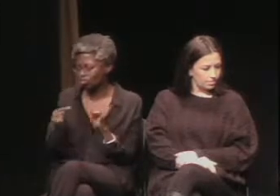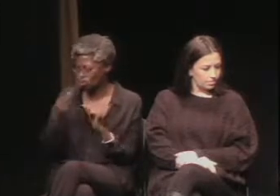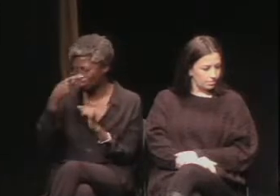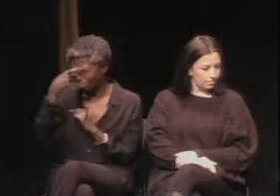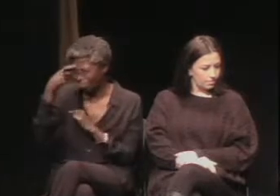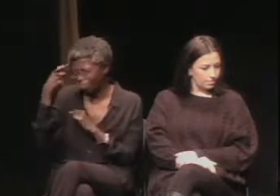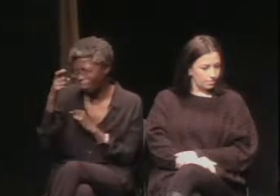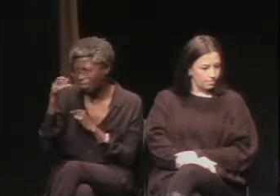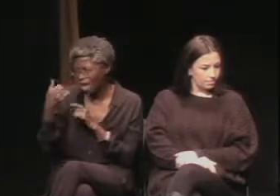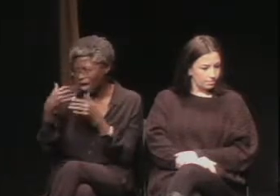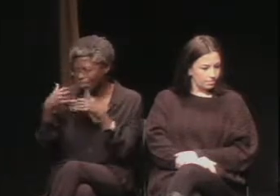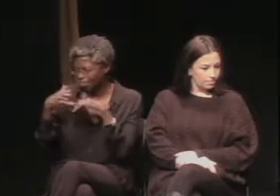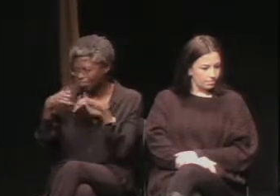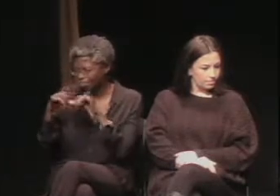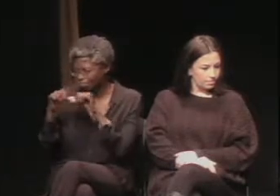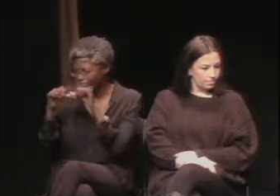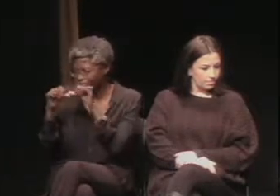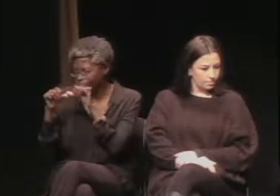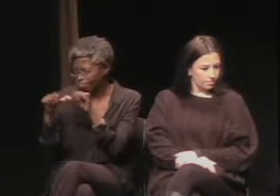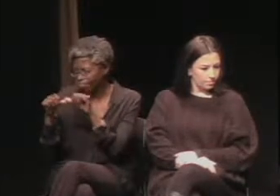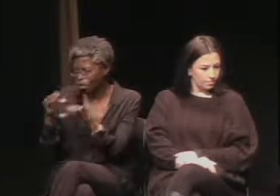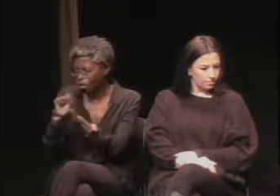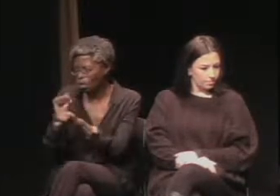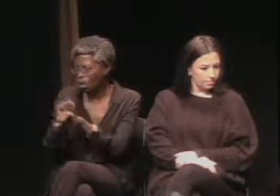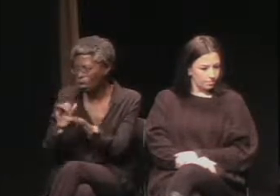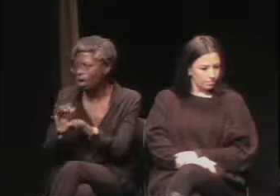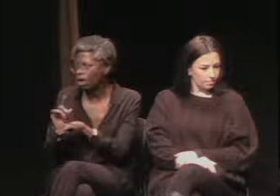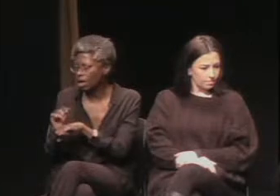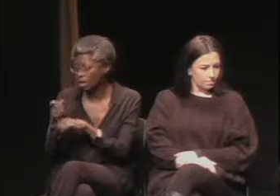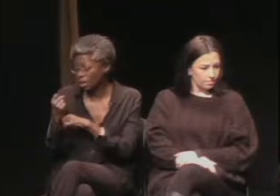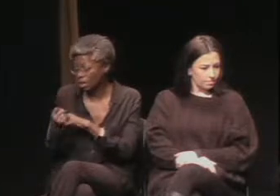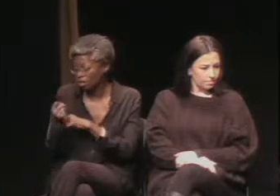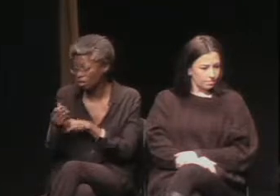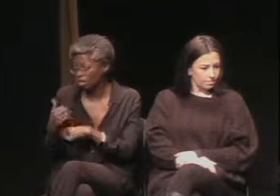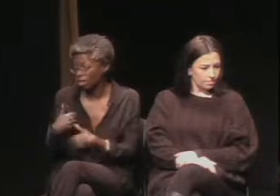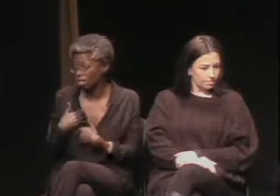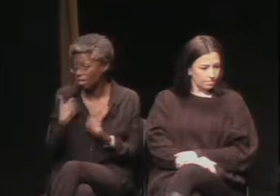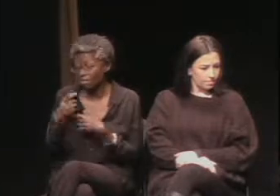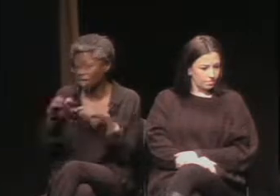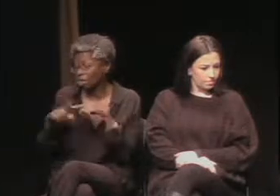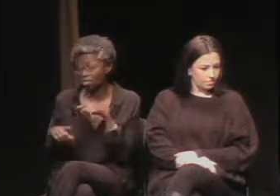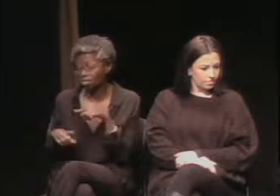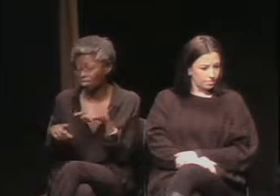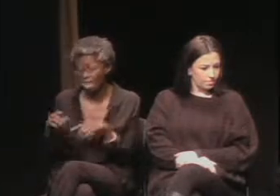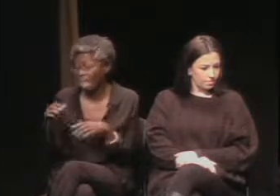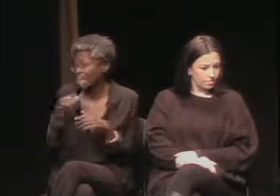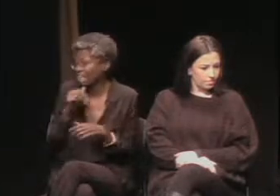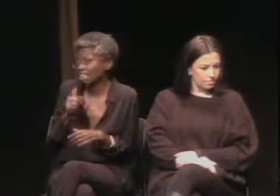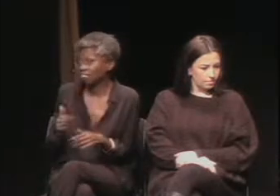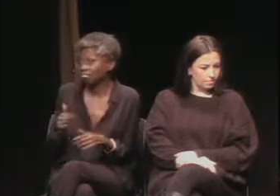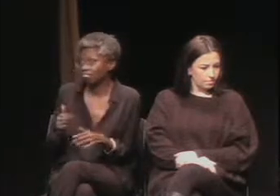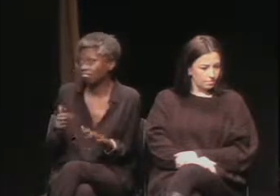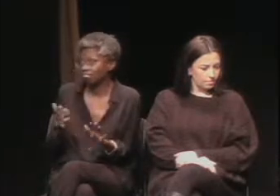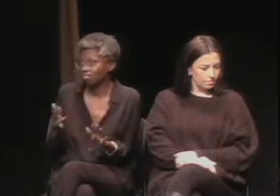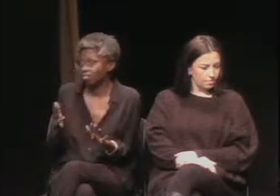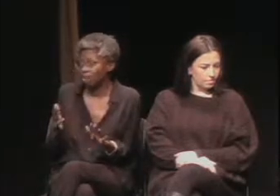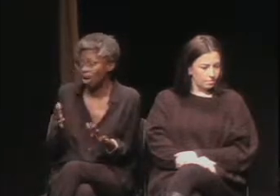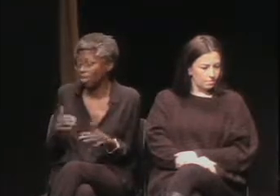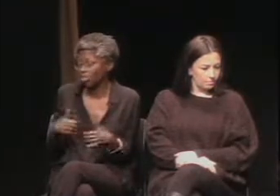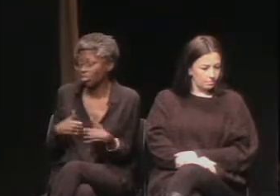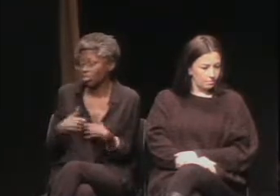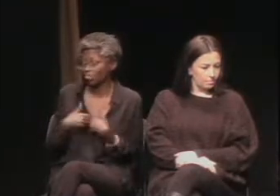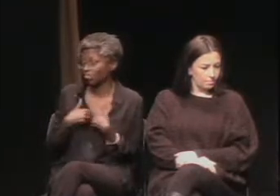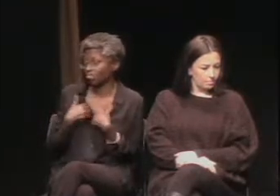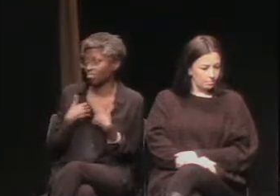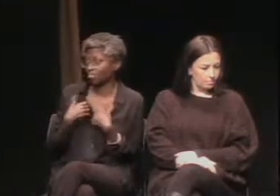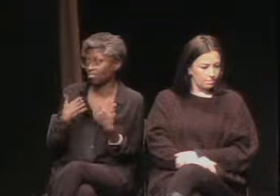you constantly have to work on. And there have been years of my life where I just couldn't, where I just didn't, where I just existed.